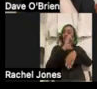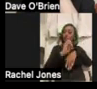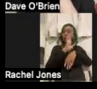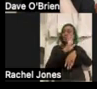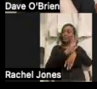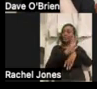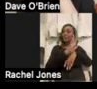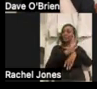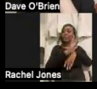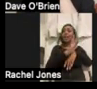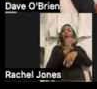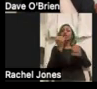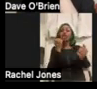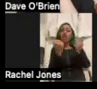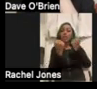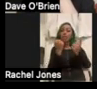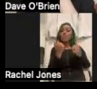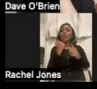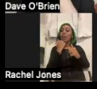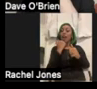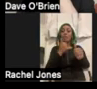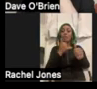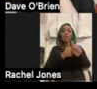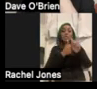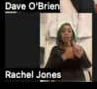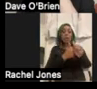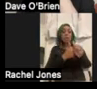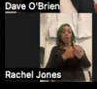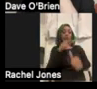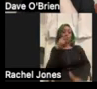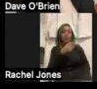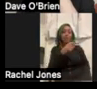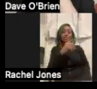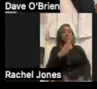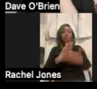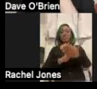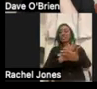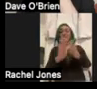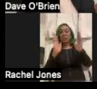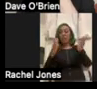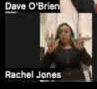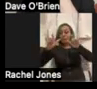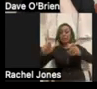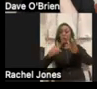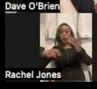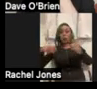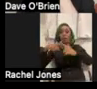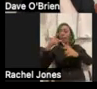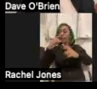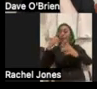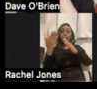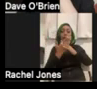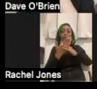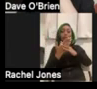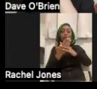justification that there's enough support for what's called reintegration in the country of origin, and therefore they don't need to stay in the UK to